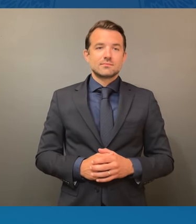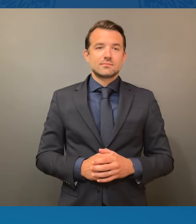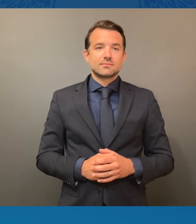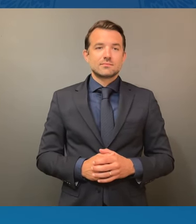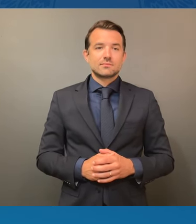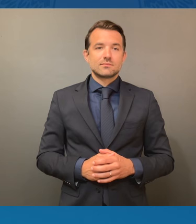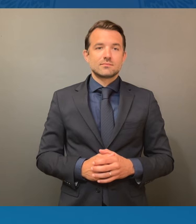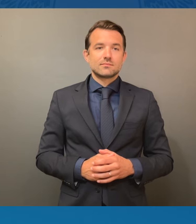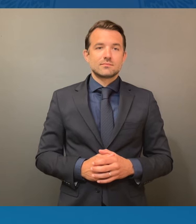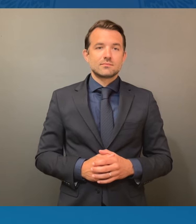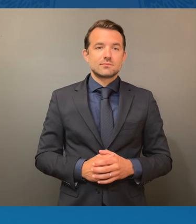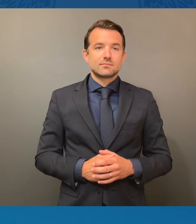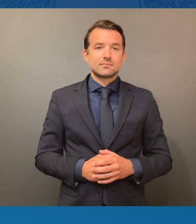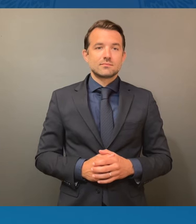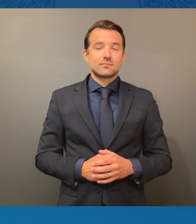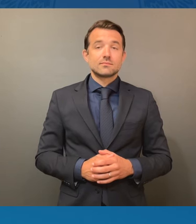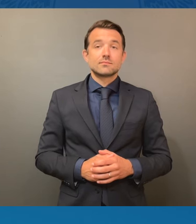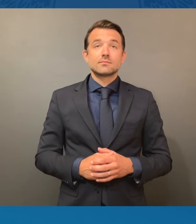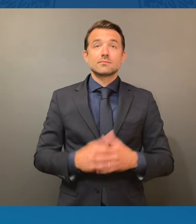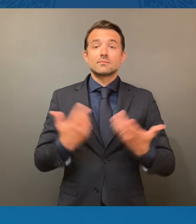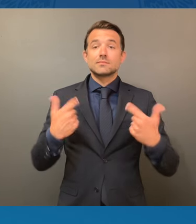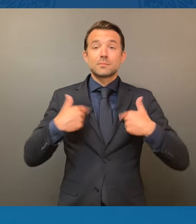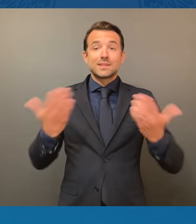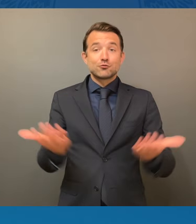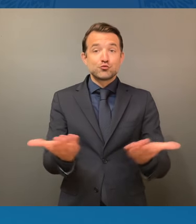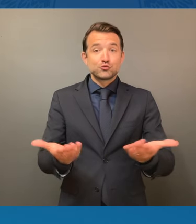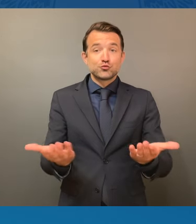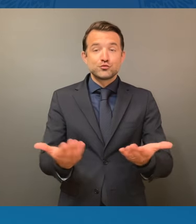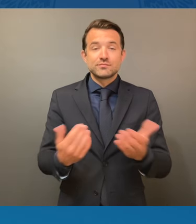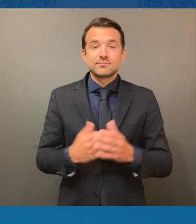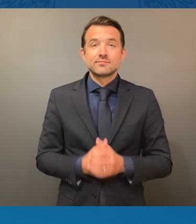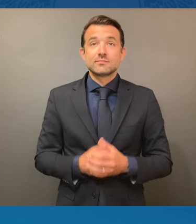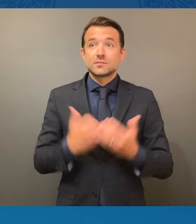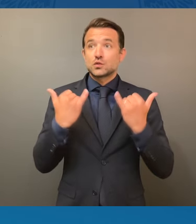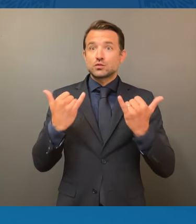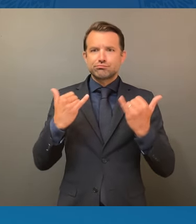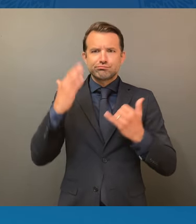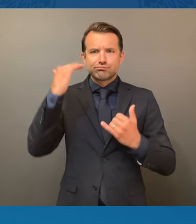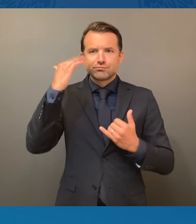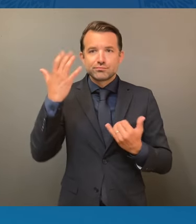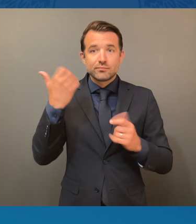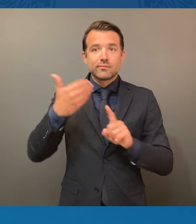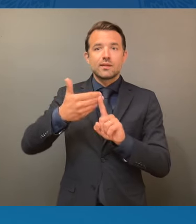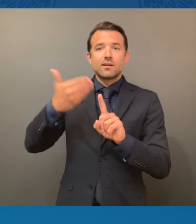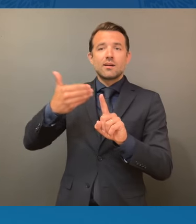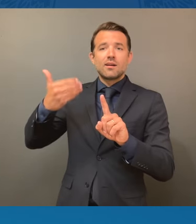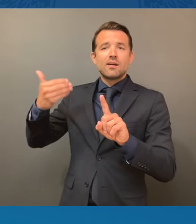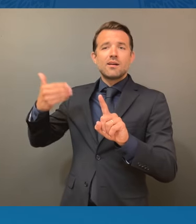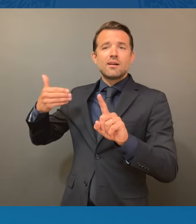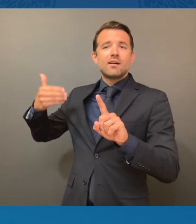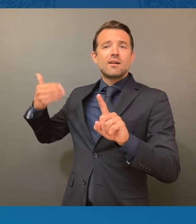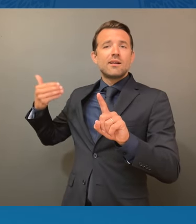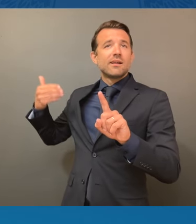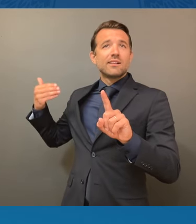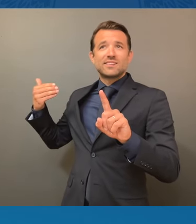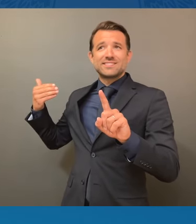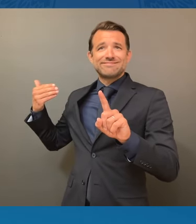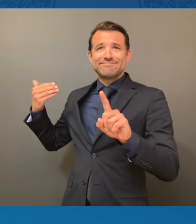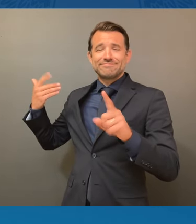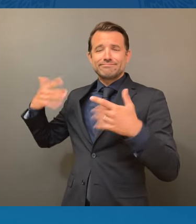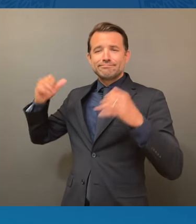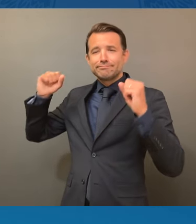And I stand today on the shoulders of the legendary lawyers of this organization, Thurgood